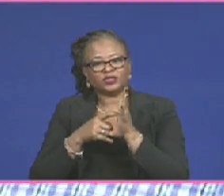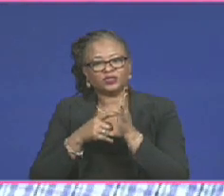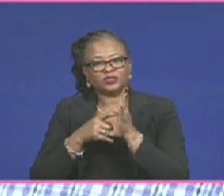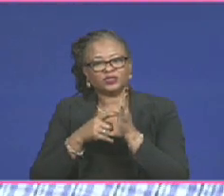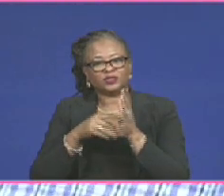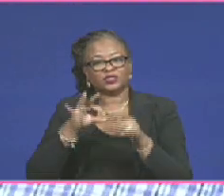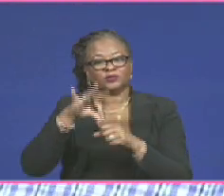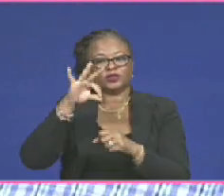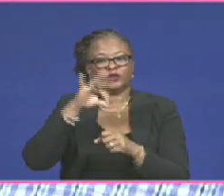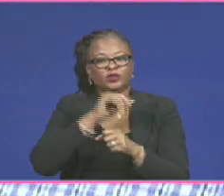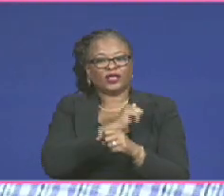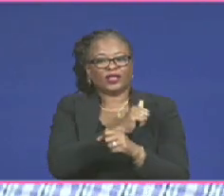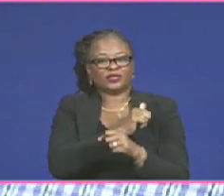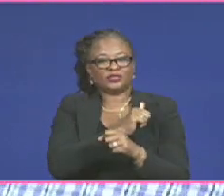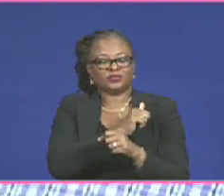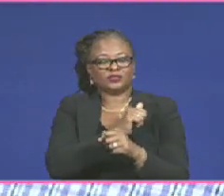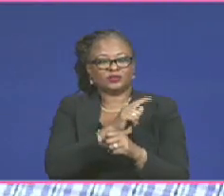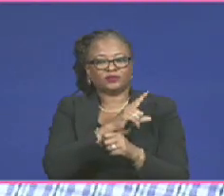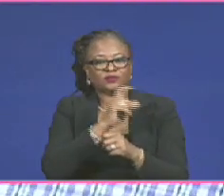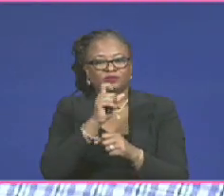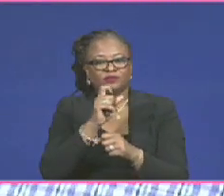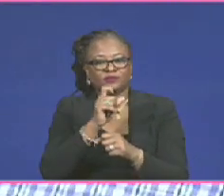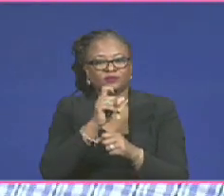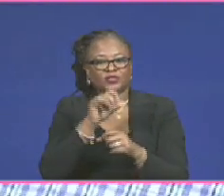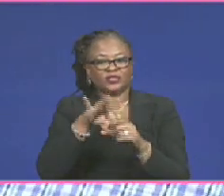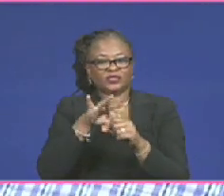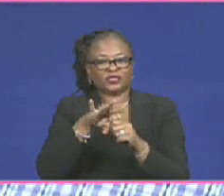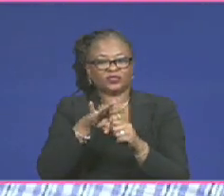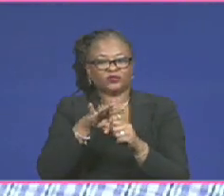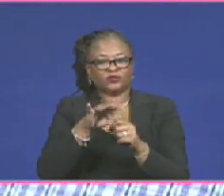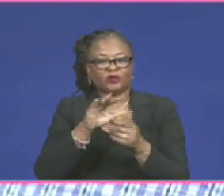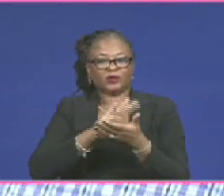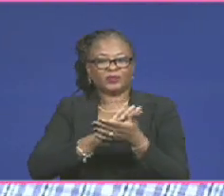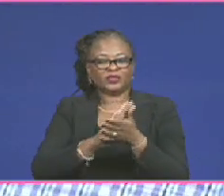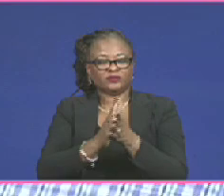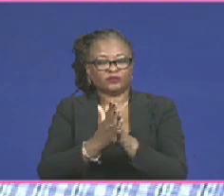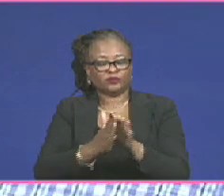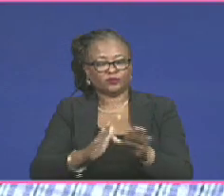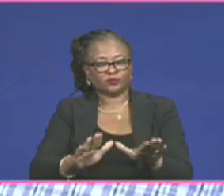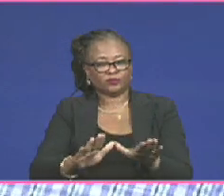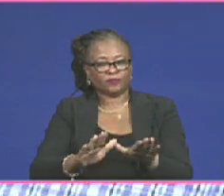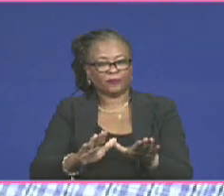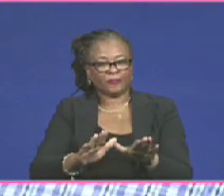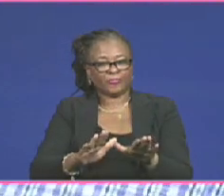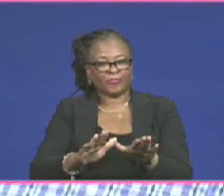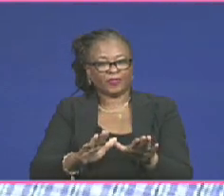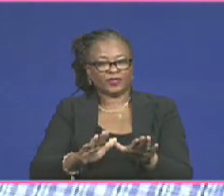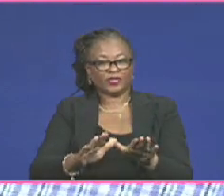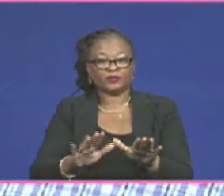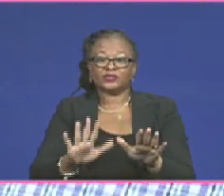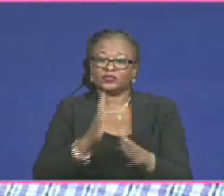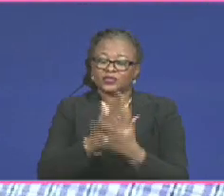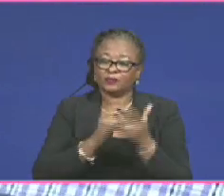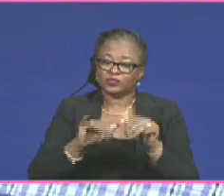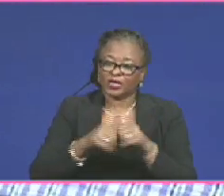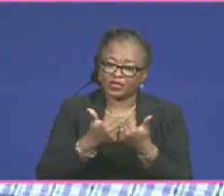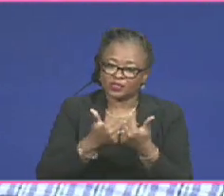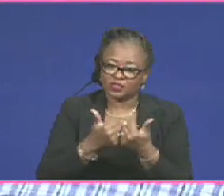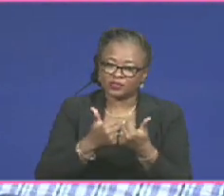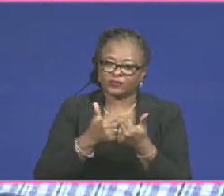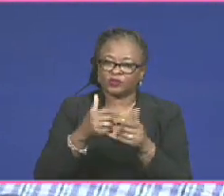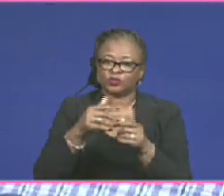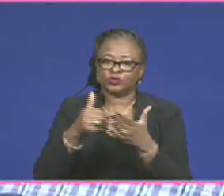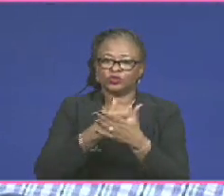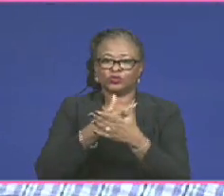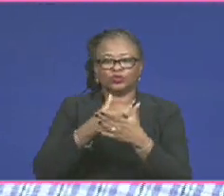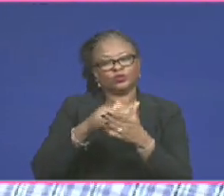Arlington. These elections were very peaceful. Obviously, there's some challenges that the new executive